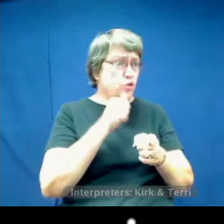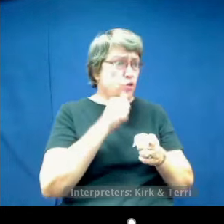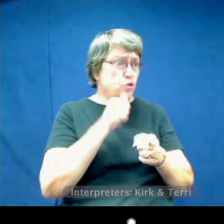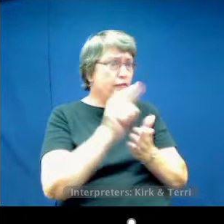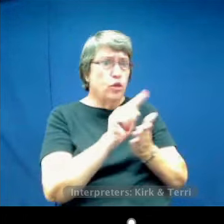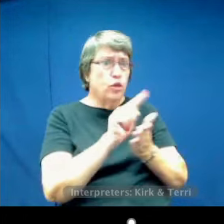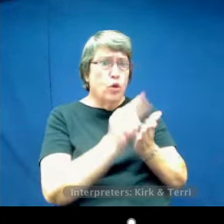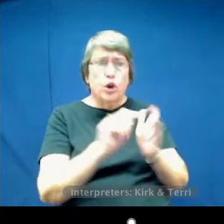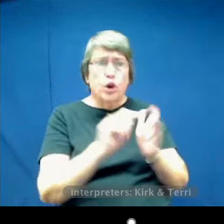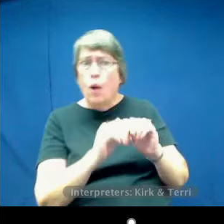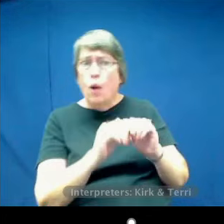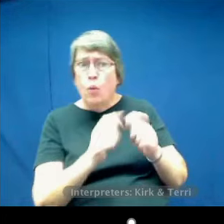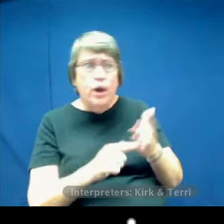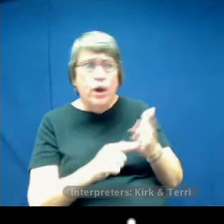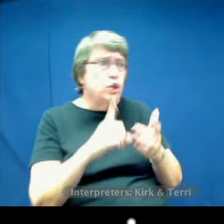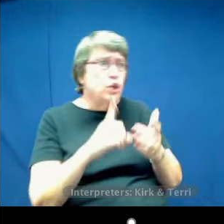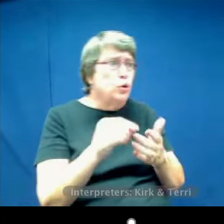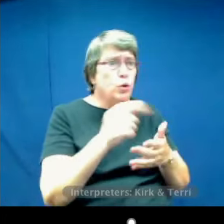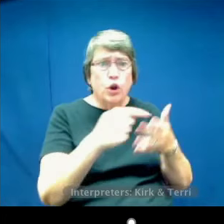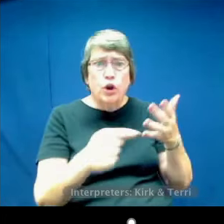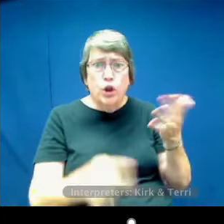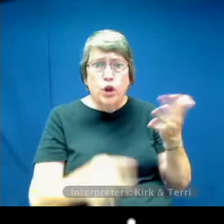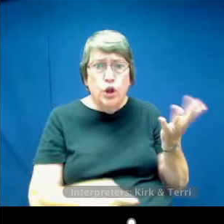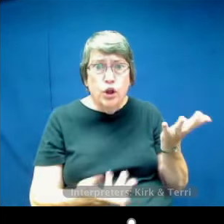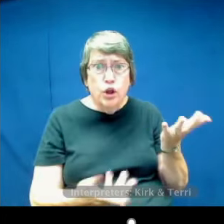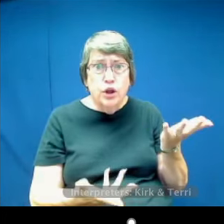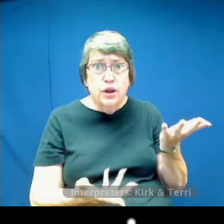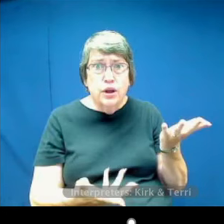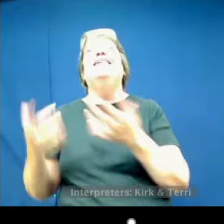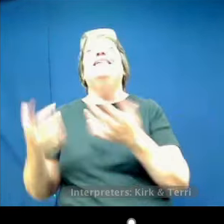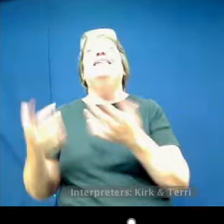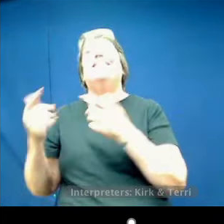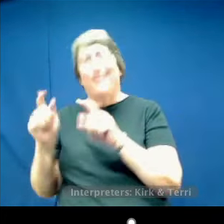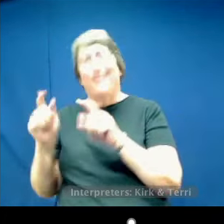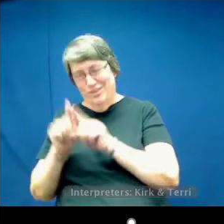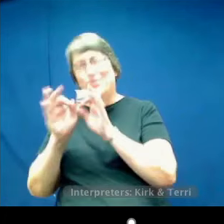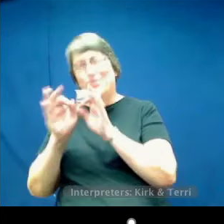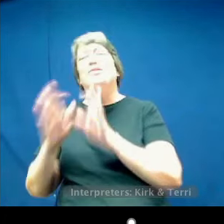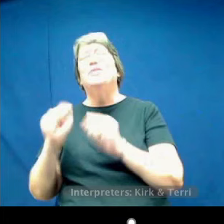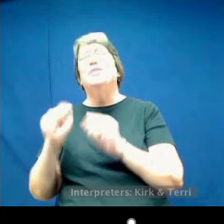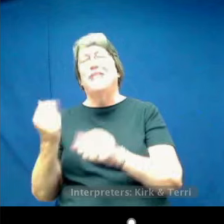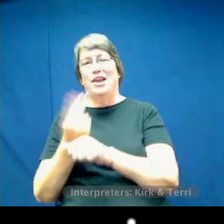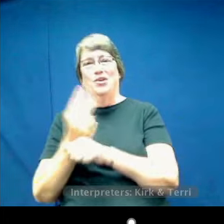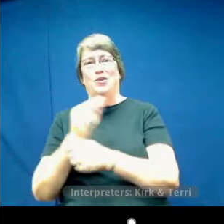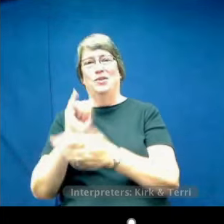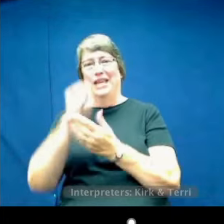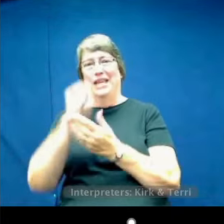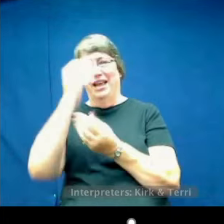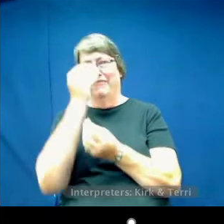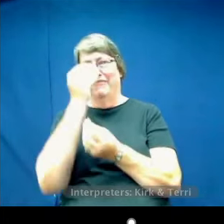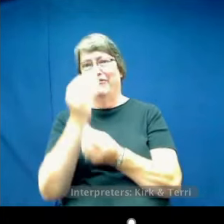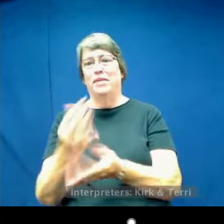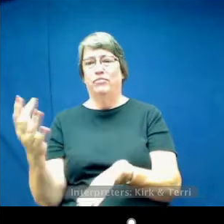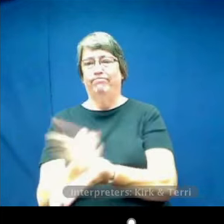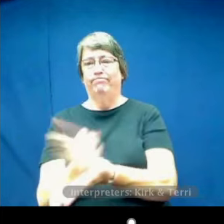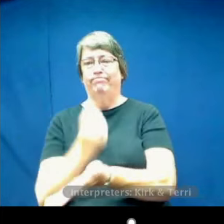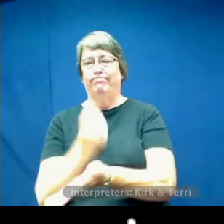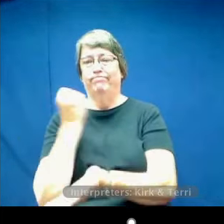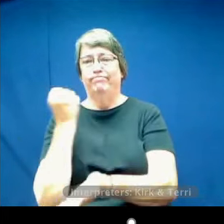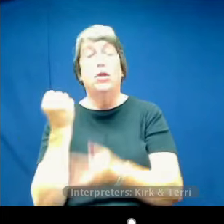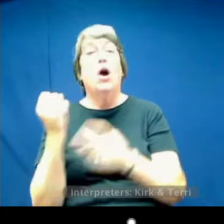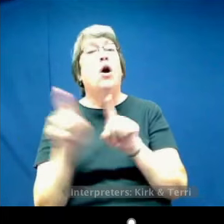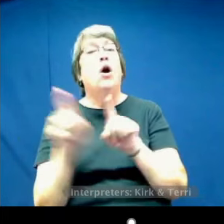to file a motion for custody. So it's a good place for you to go, as well as you can